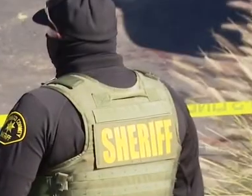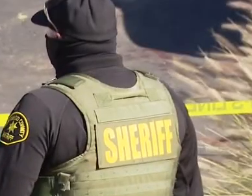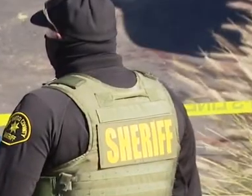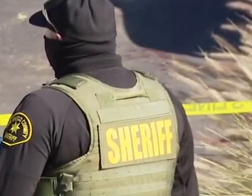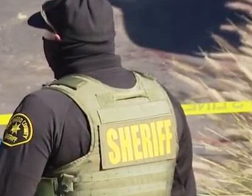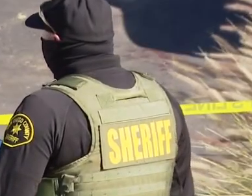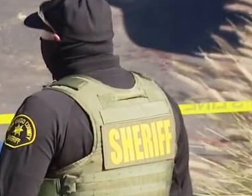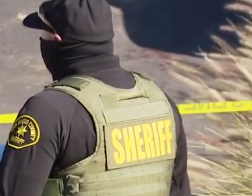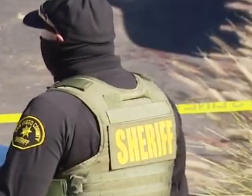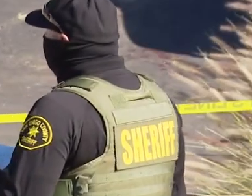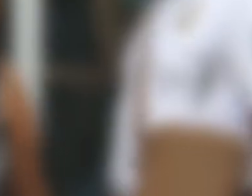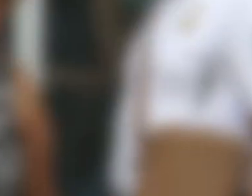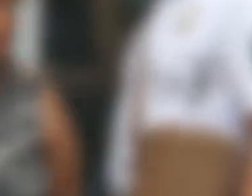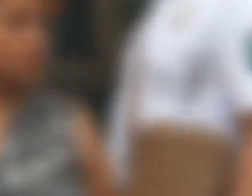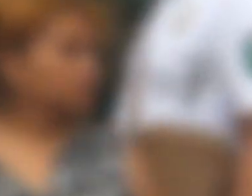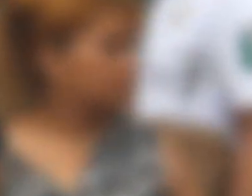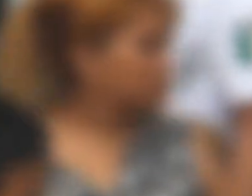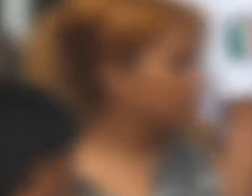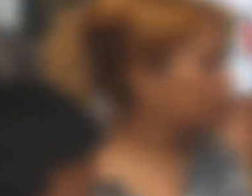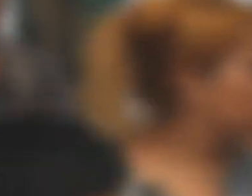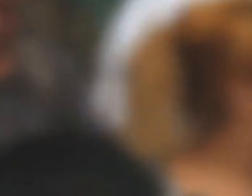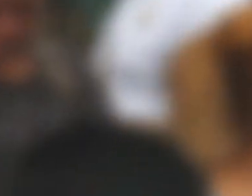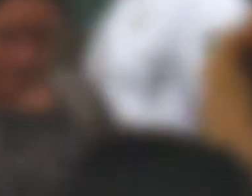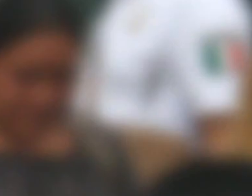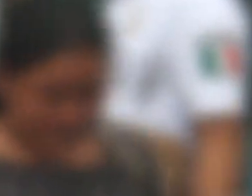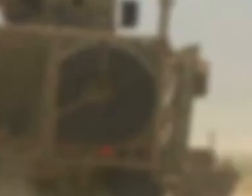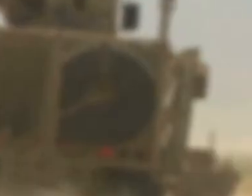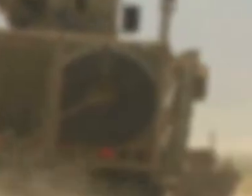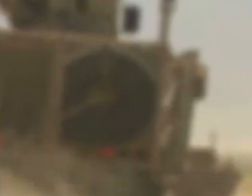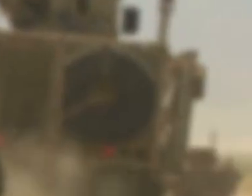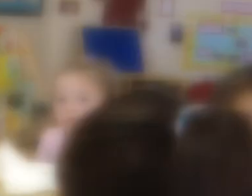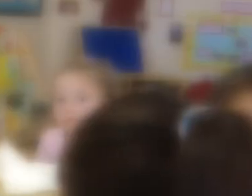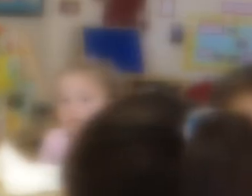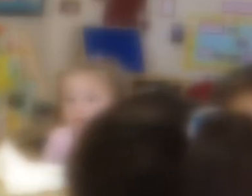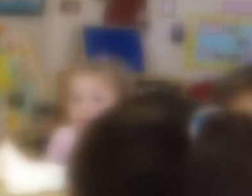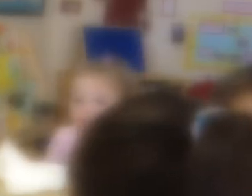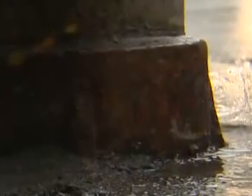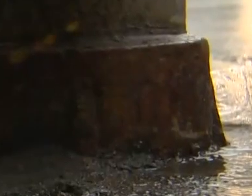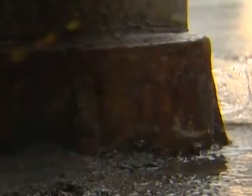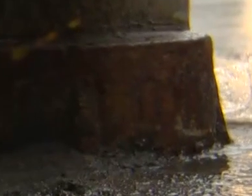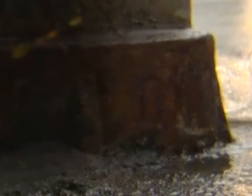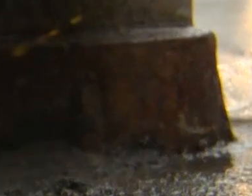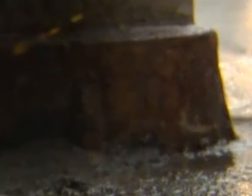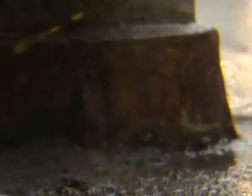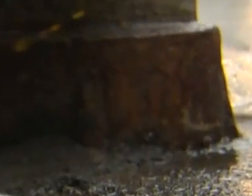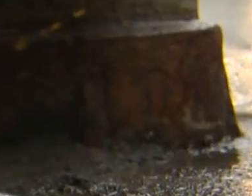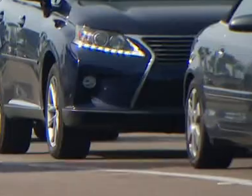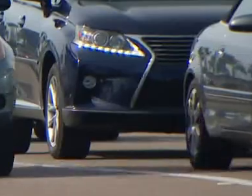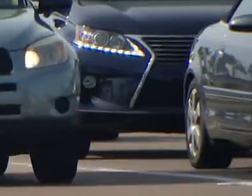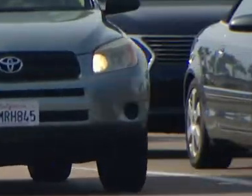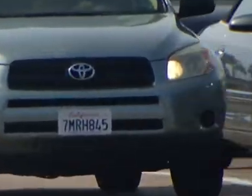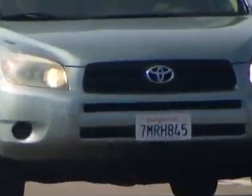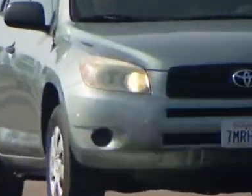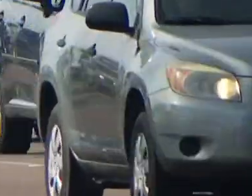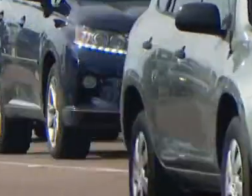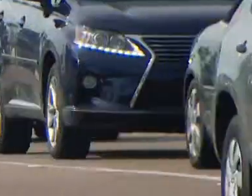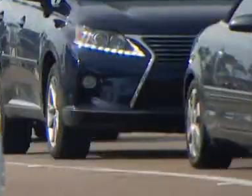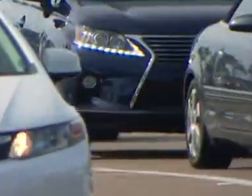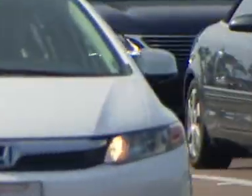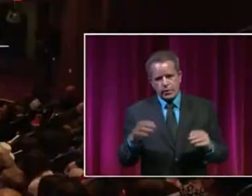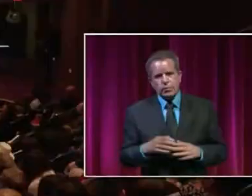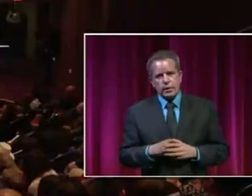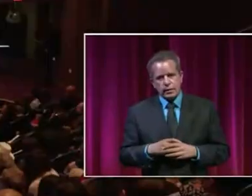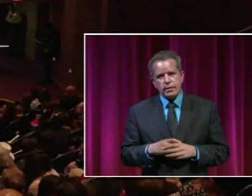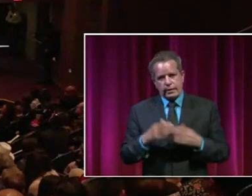He talked of health and safety, immigration, refugees, veterans, children, substance abuse, and environmental